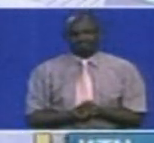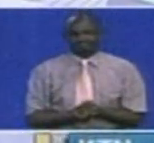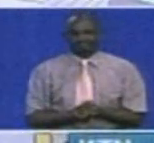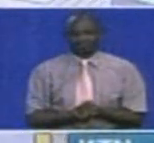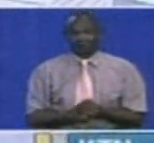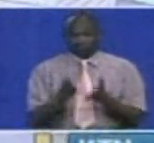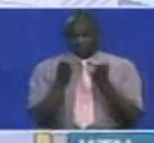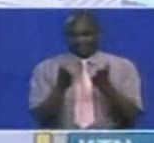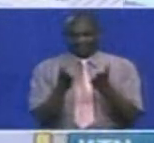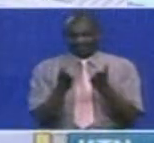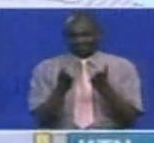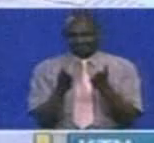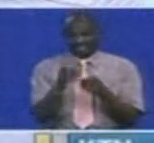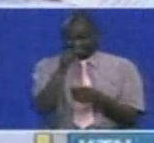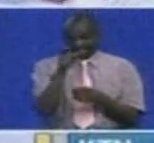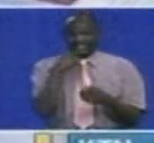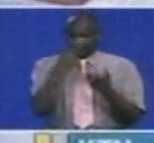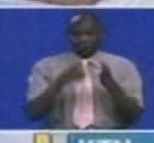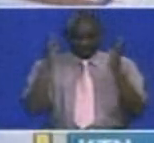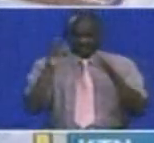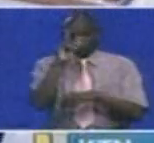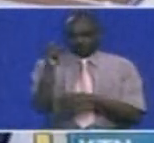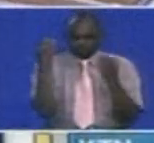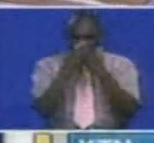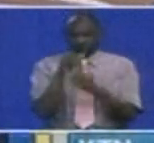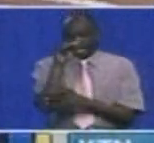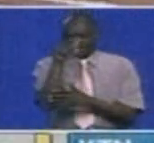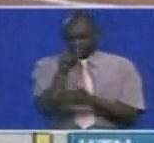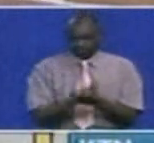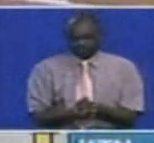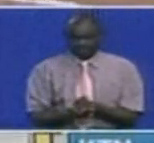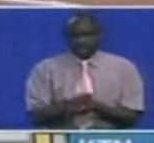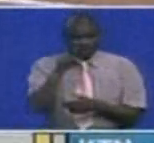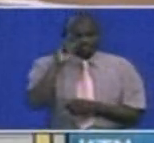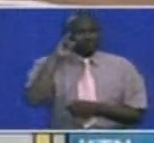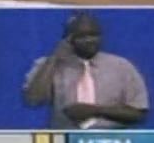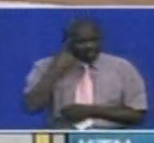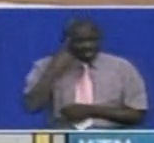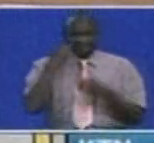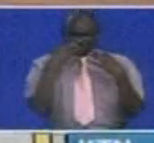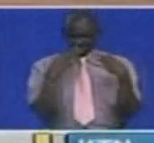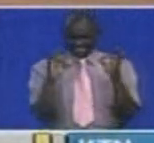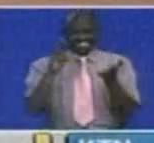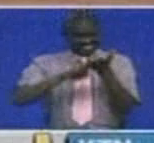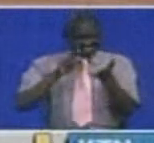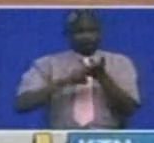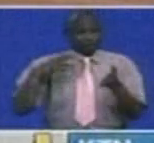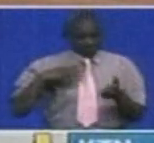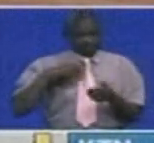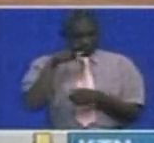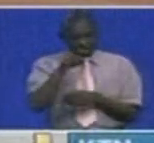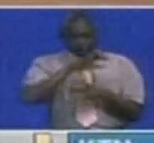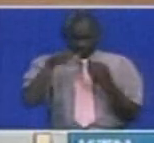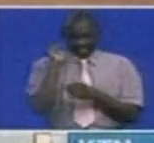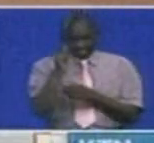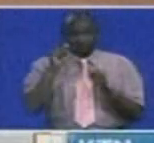Well, that brings us to a big question tonight, and we are asking, do you think fresh registration of people will help